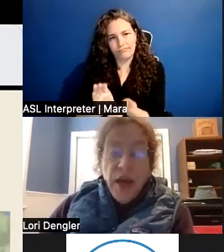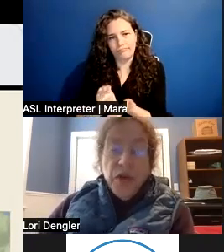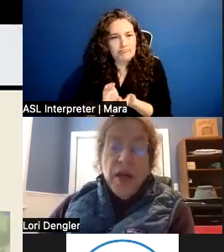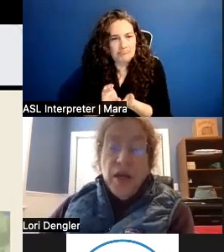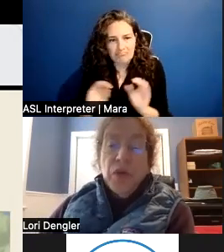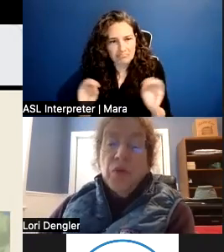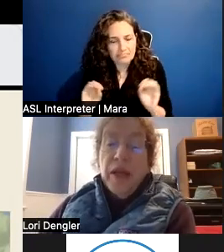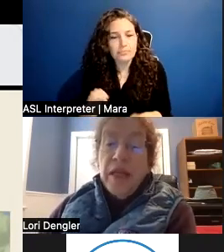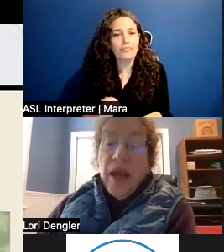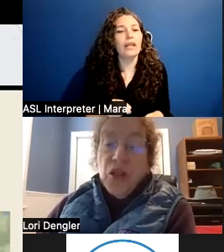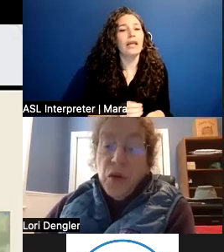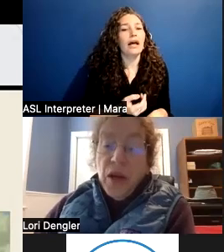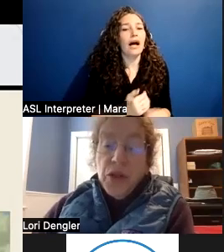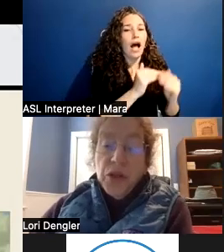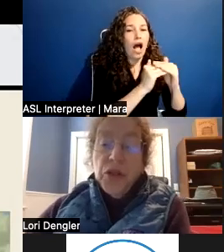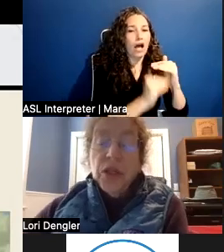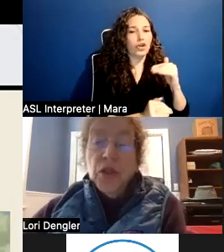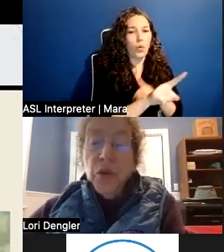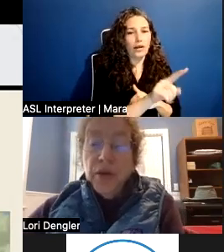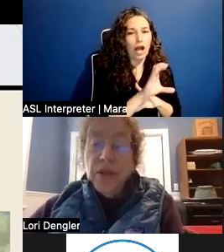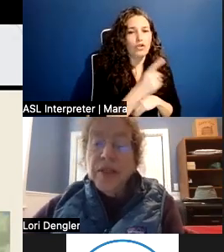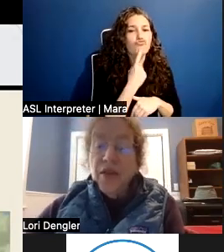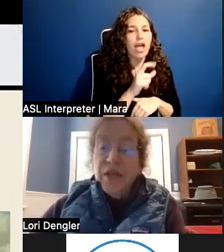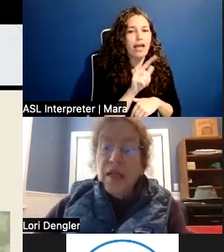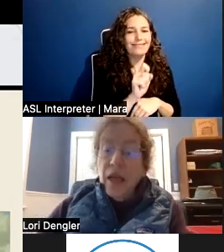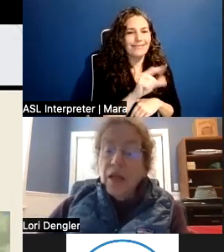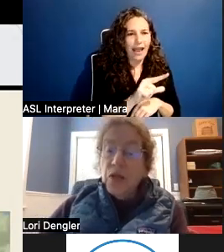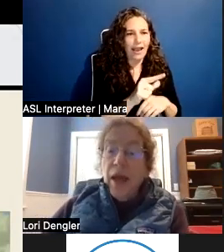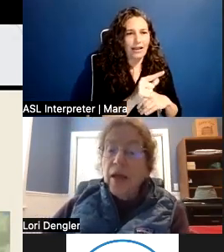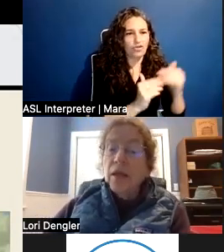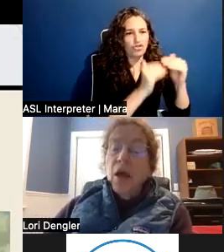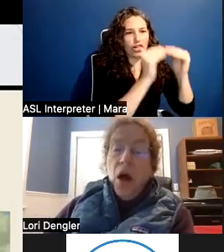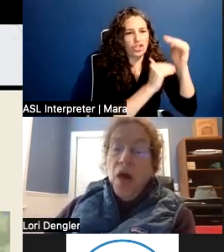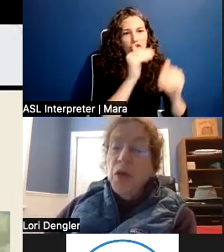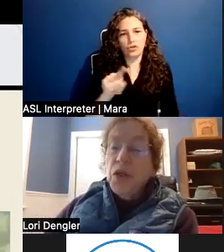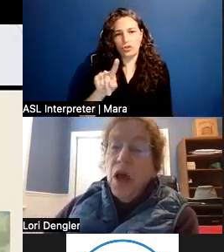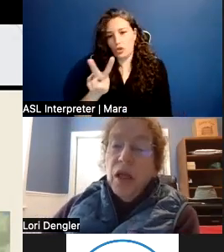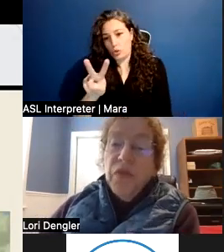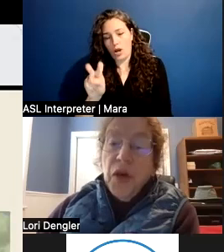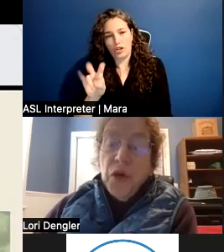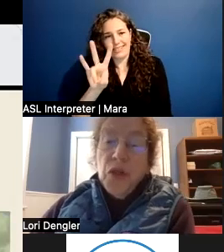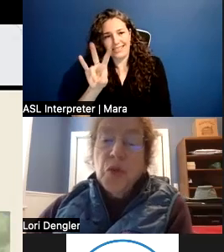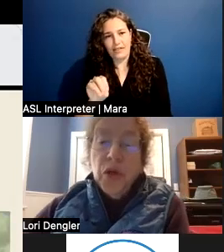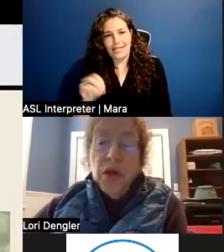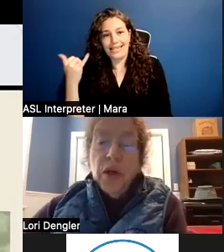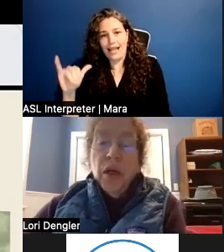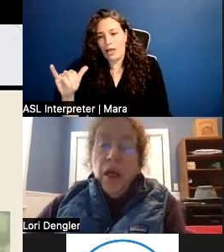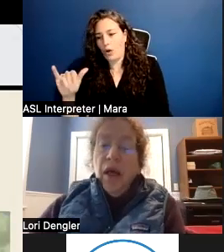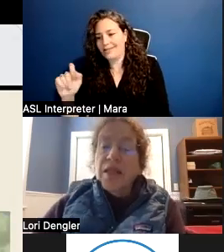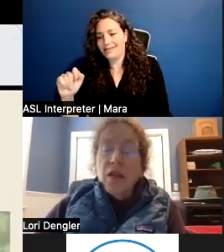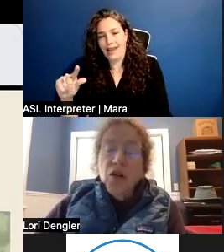Just under 100 red tag structures, 270 yellow tag. Almost all of those